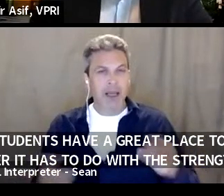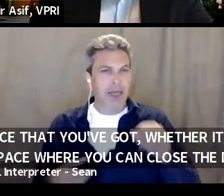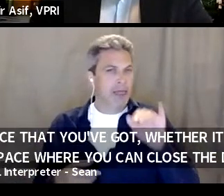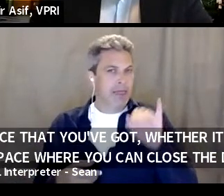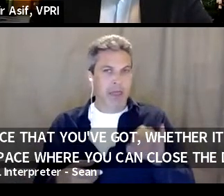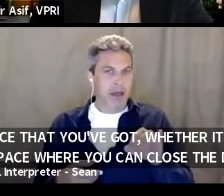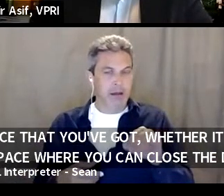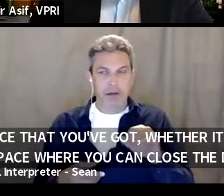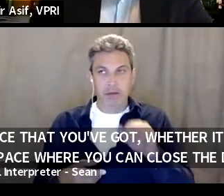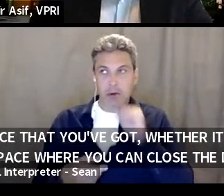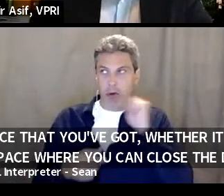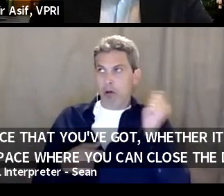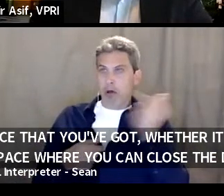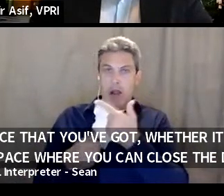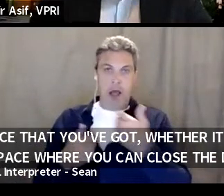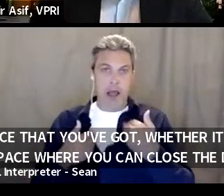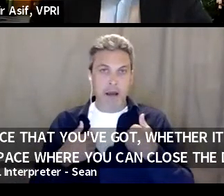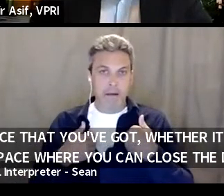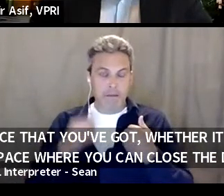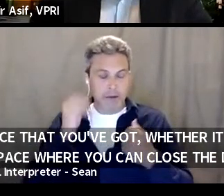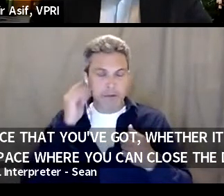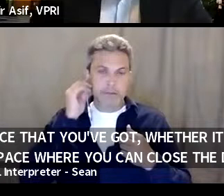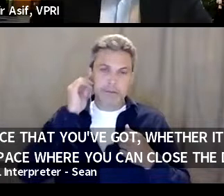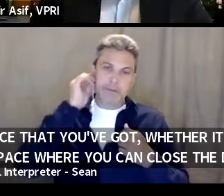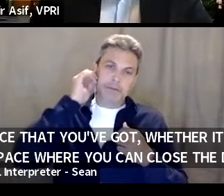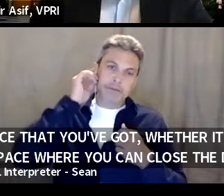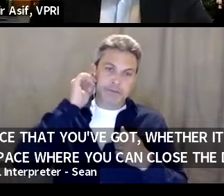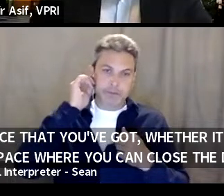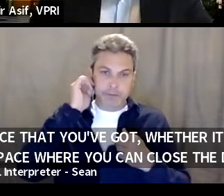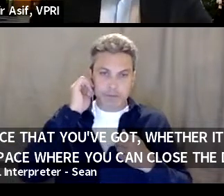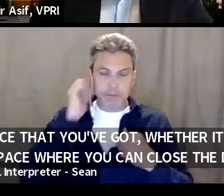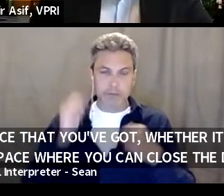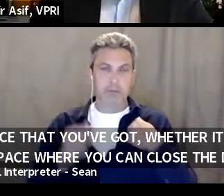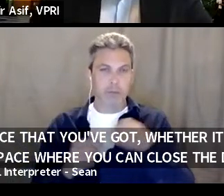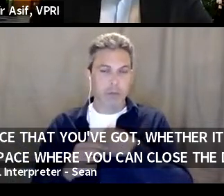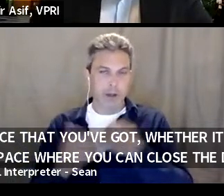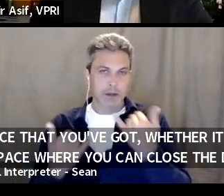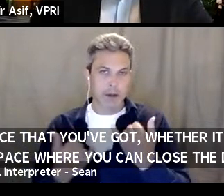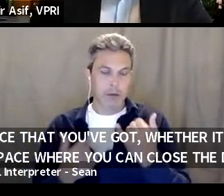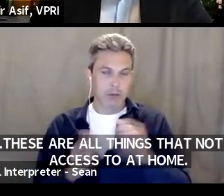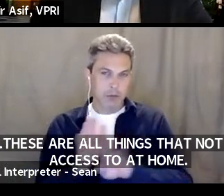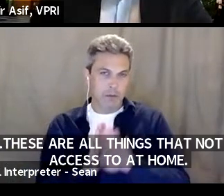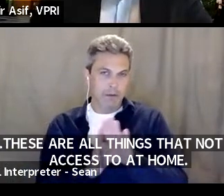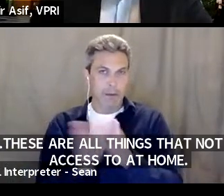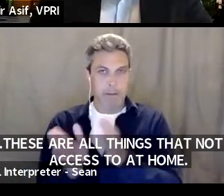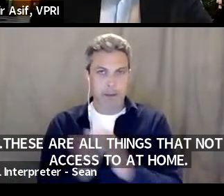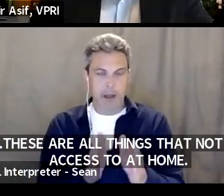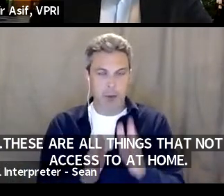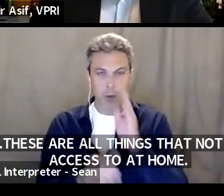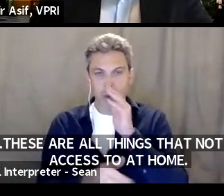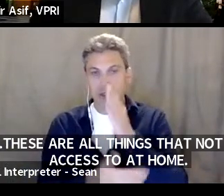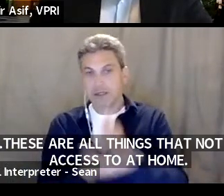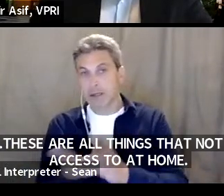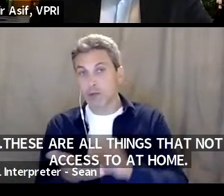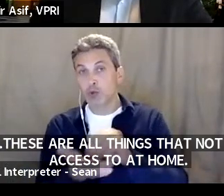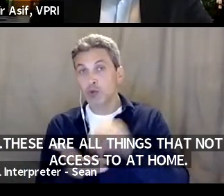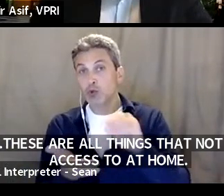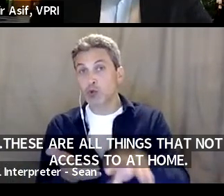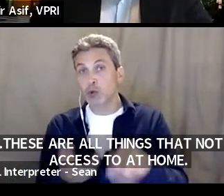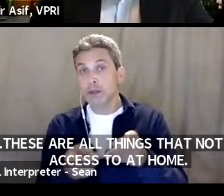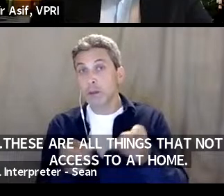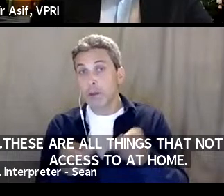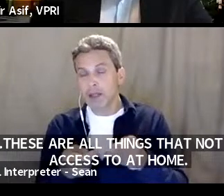everyone has access to at home. And so we are working on a plan very actively to open up certain student